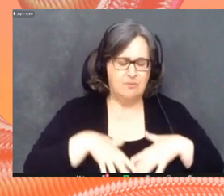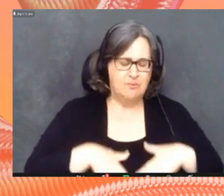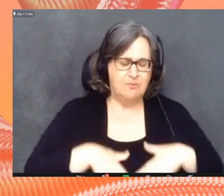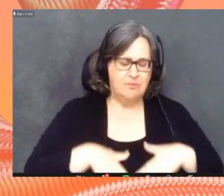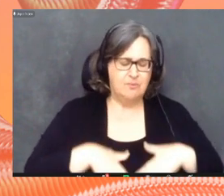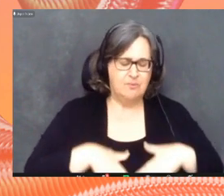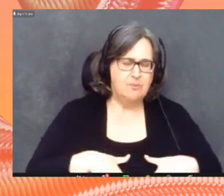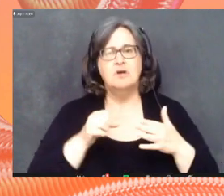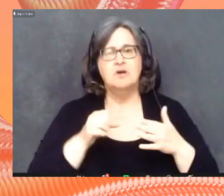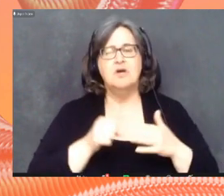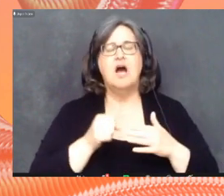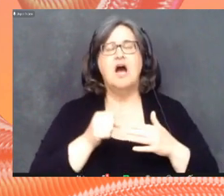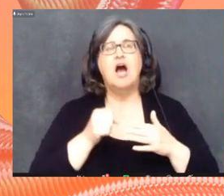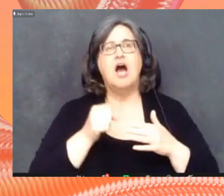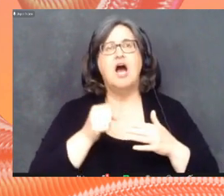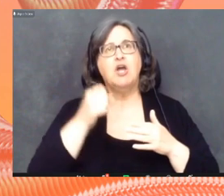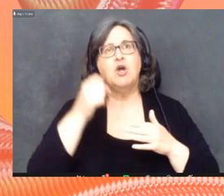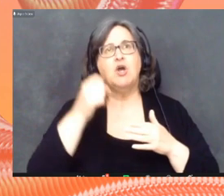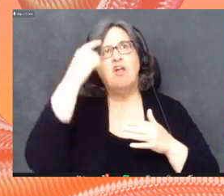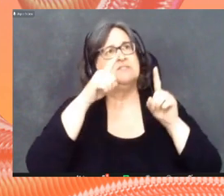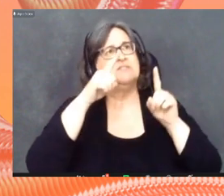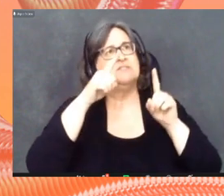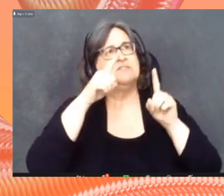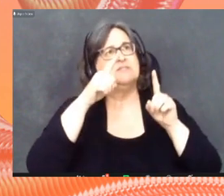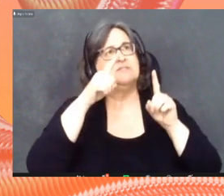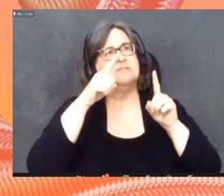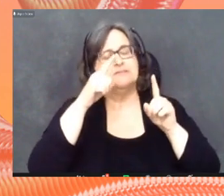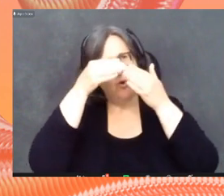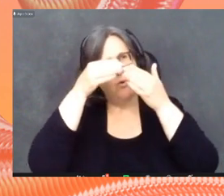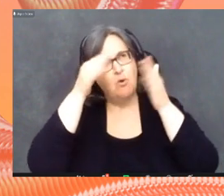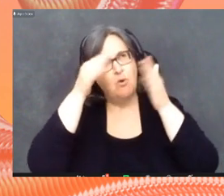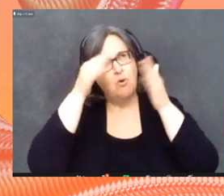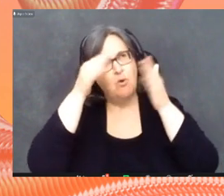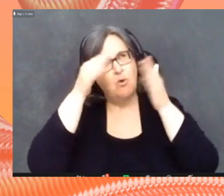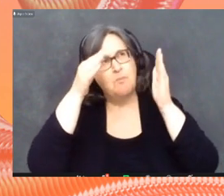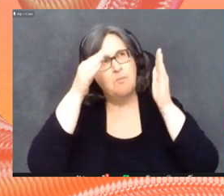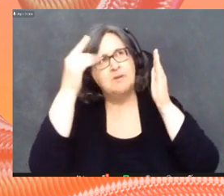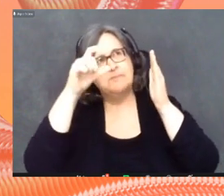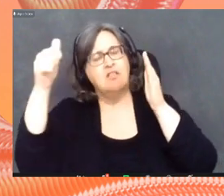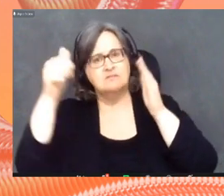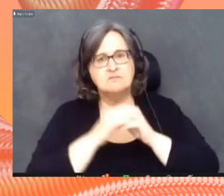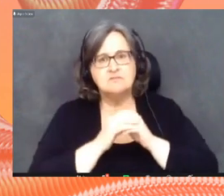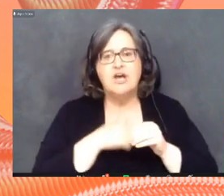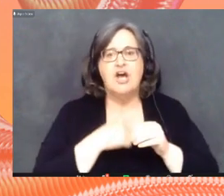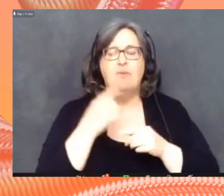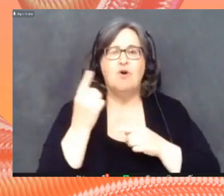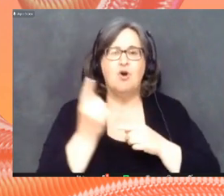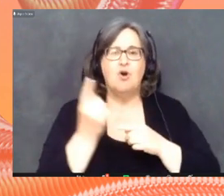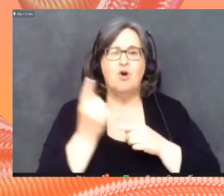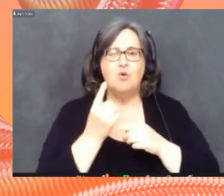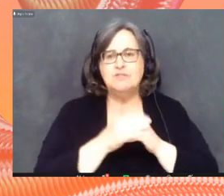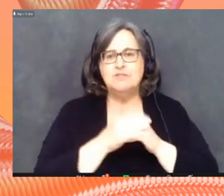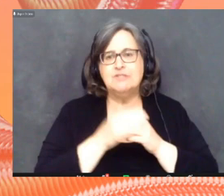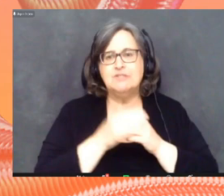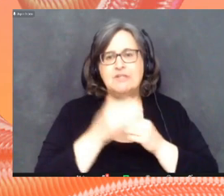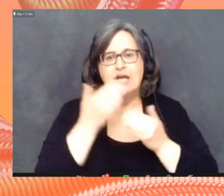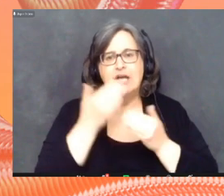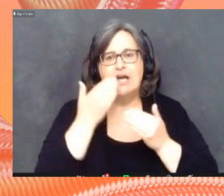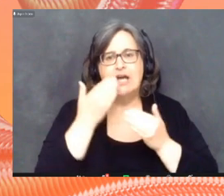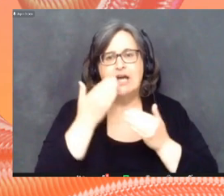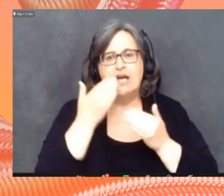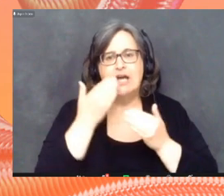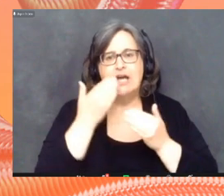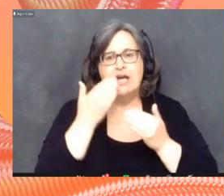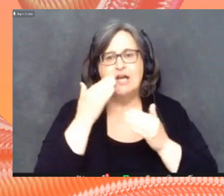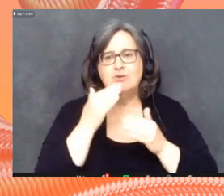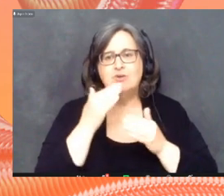pull my mind out for long enough for something else to open up. Yeah. So I'm always, I don't know about you all, but I'm always only